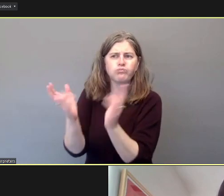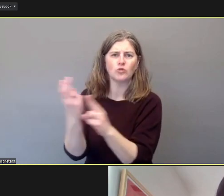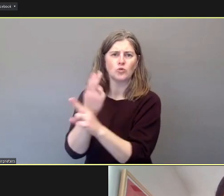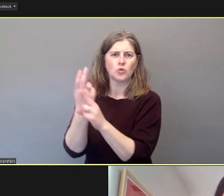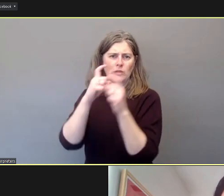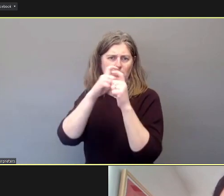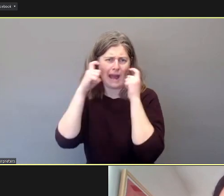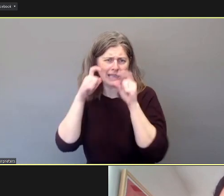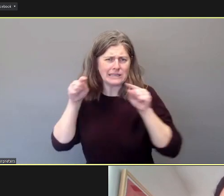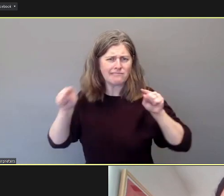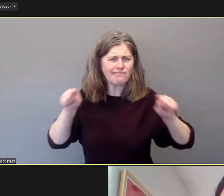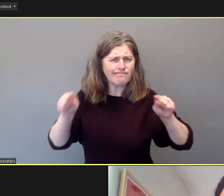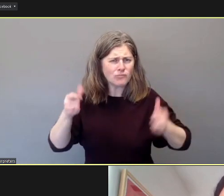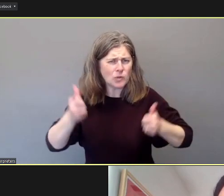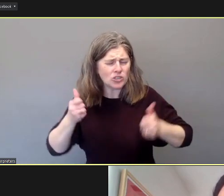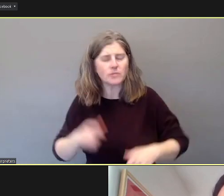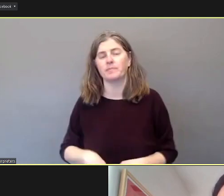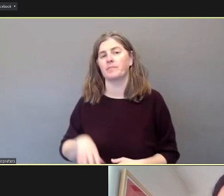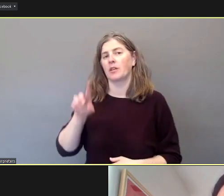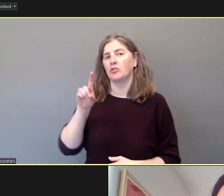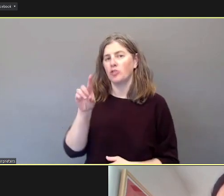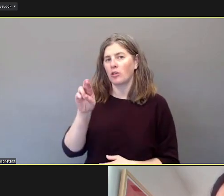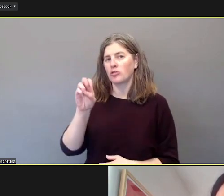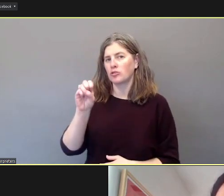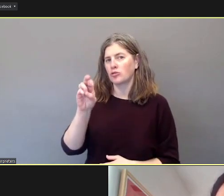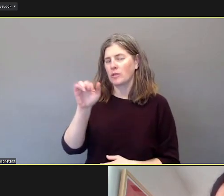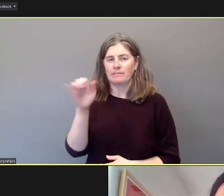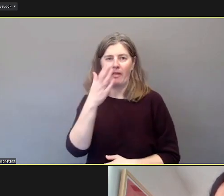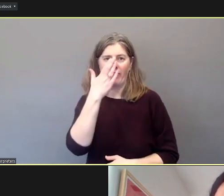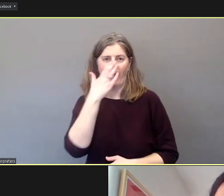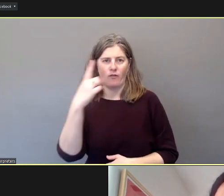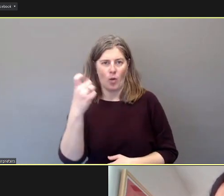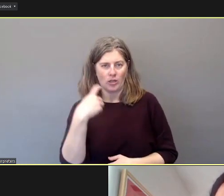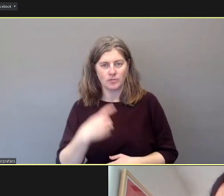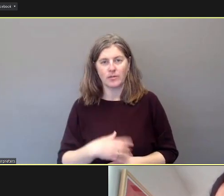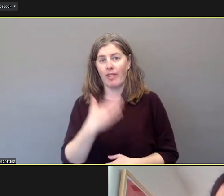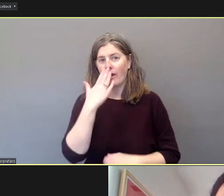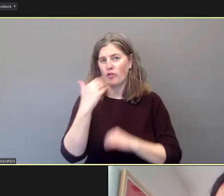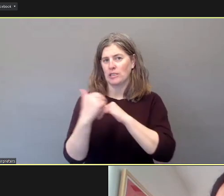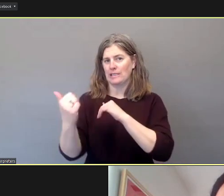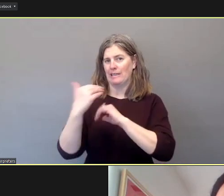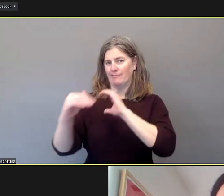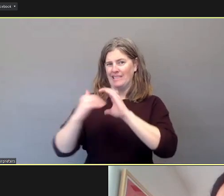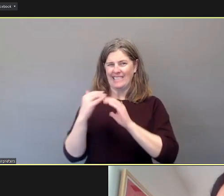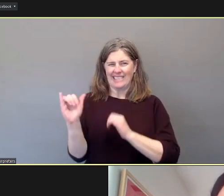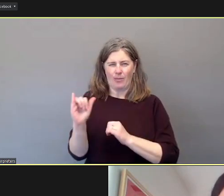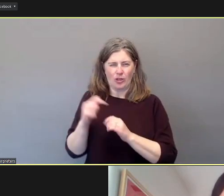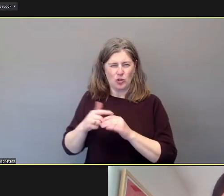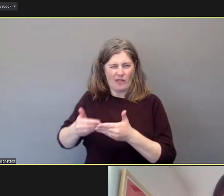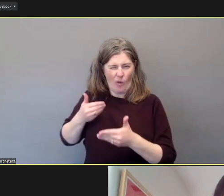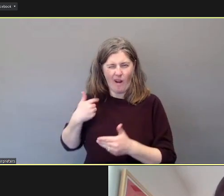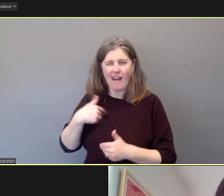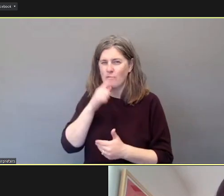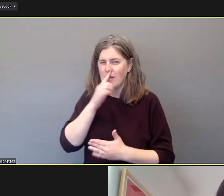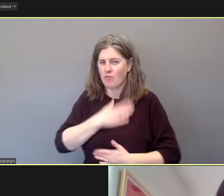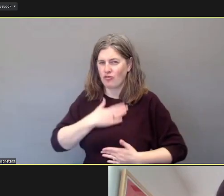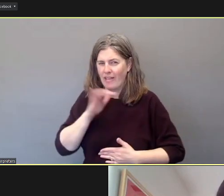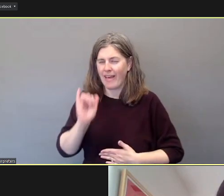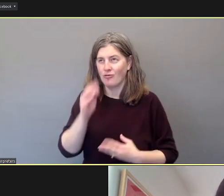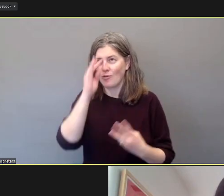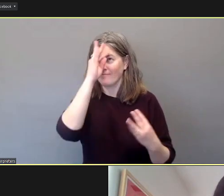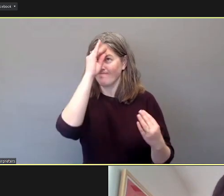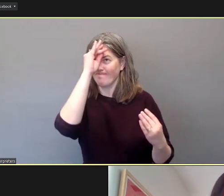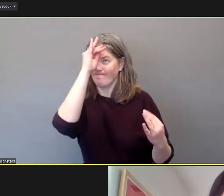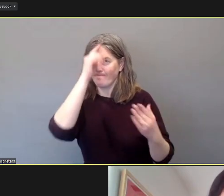masks? Yeah, Algernon, thanks for the question. Thanks for sending a similar one in advance. Appreciate it. Gets us